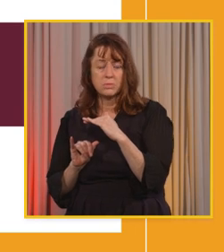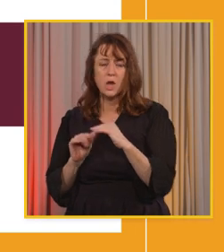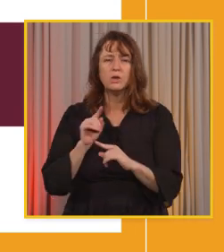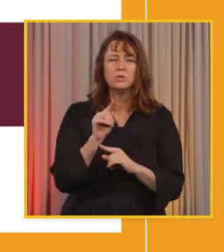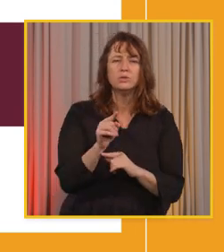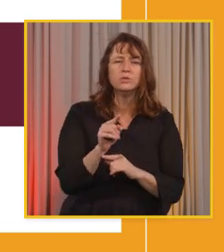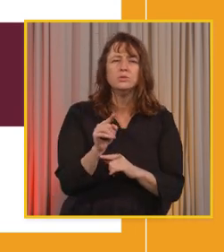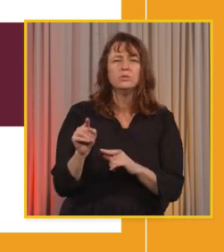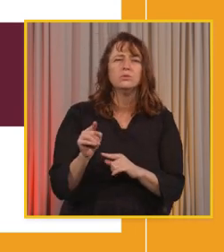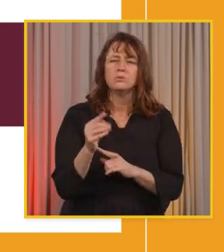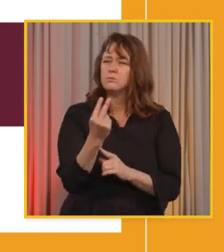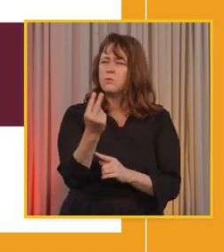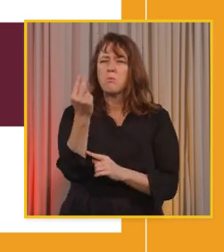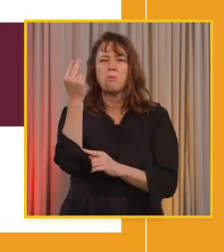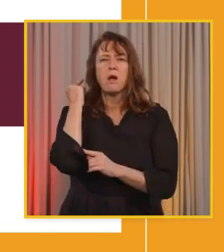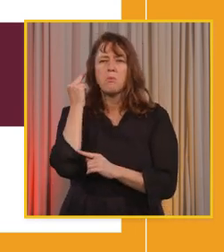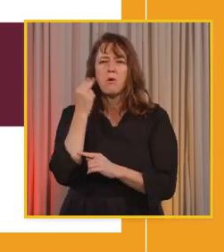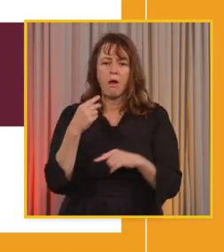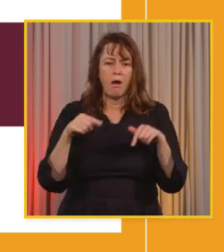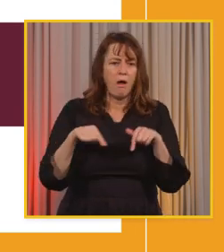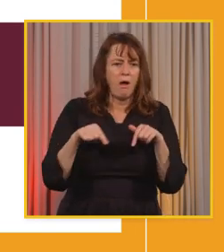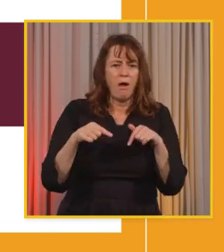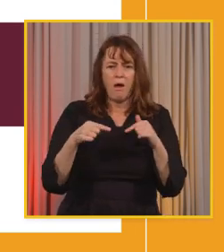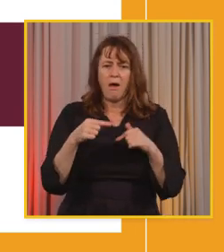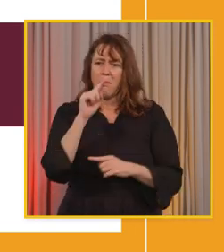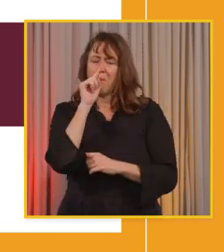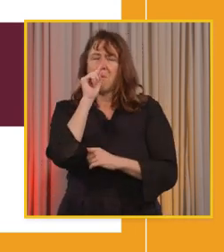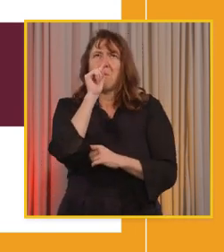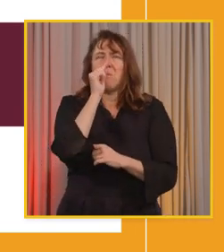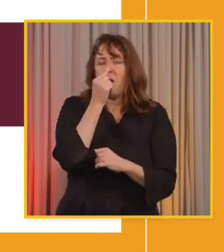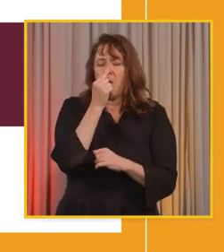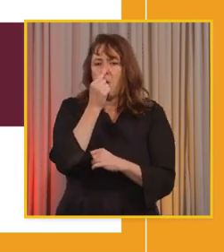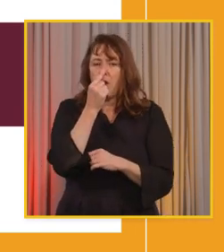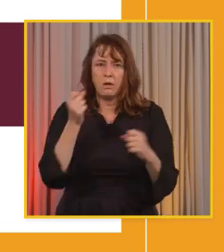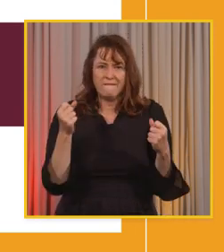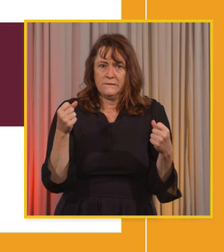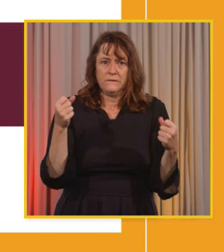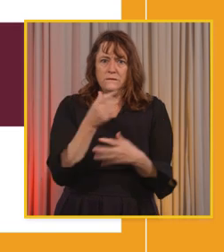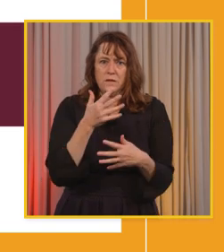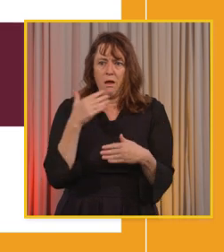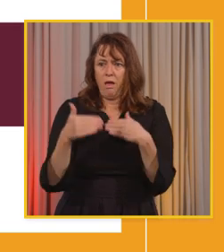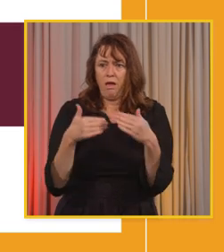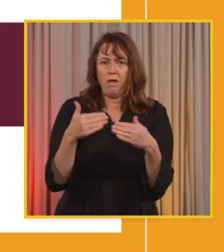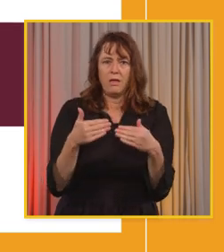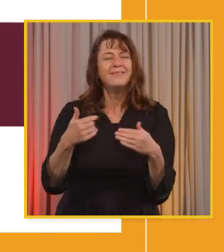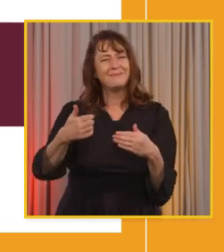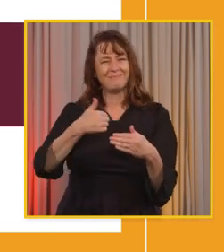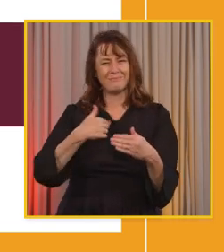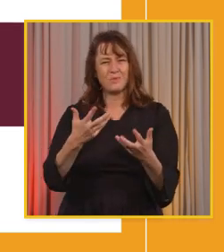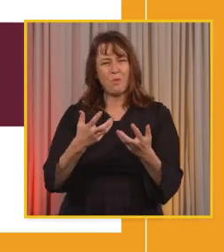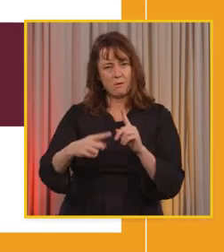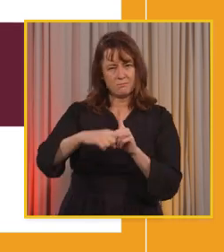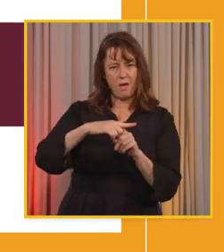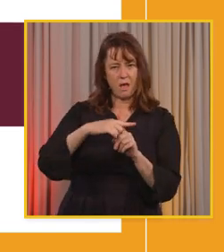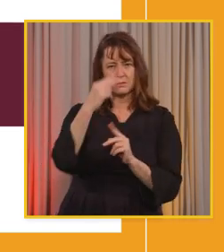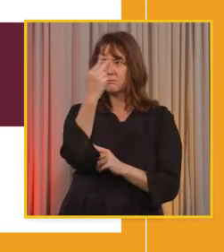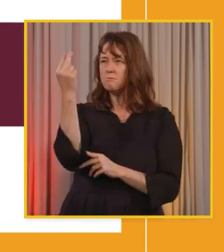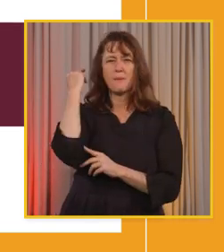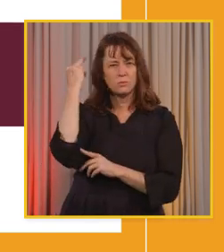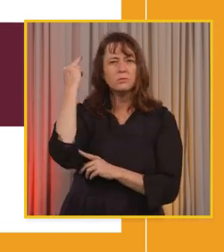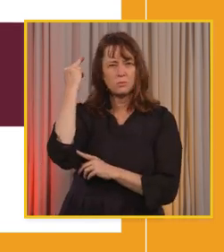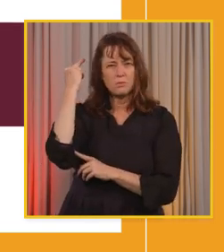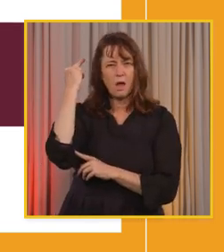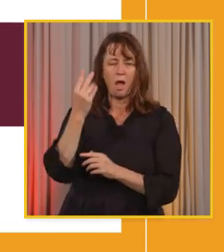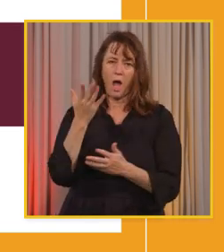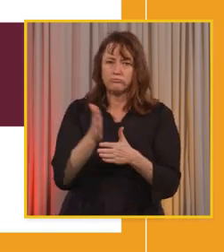boredom, the raw fear of what's to come. But I prefer to focus on the positive memories, and I encourage you to do the same.